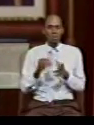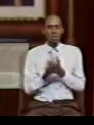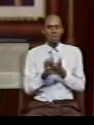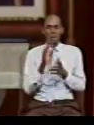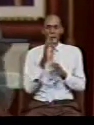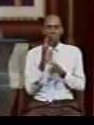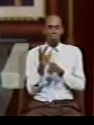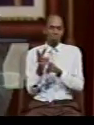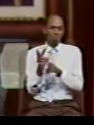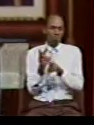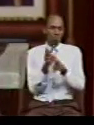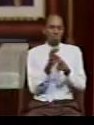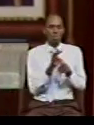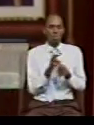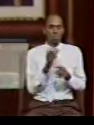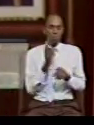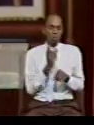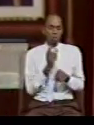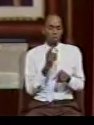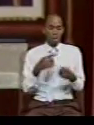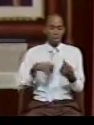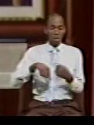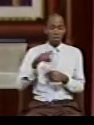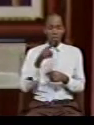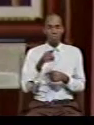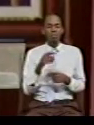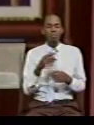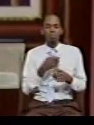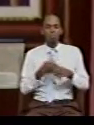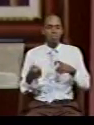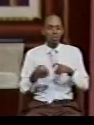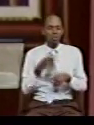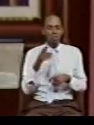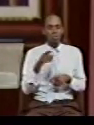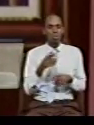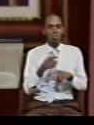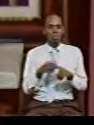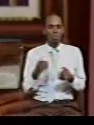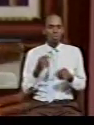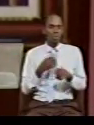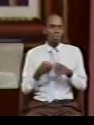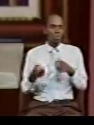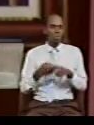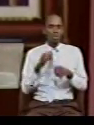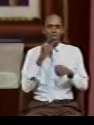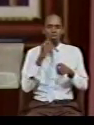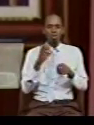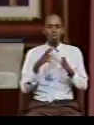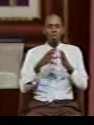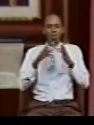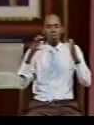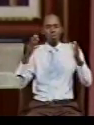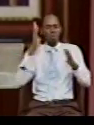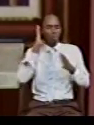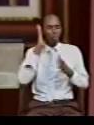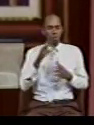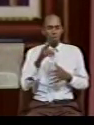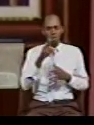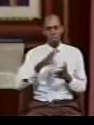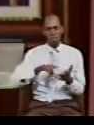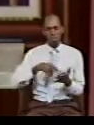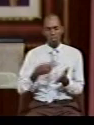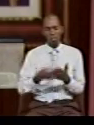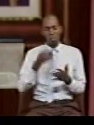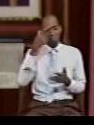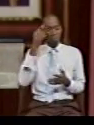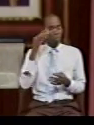they persecute you. And the persecution is so much. Are you going to fall because of that? No, you